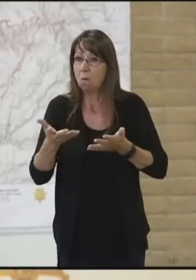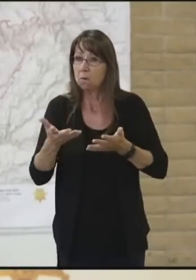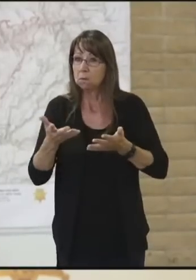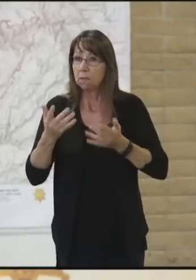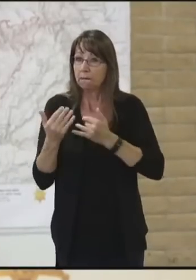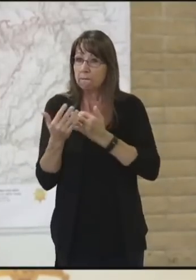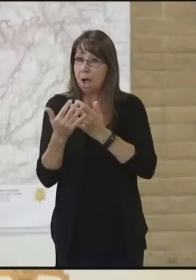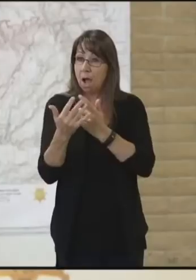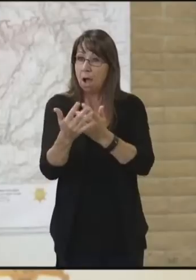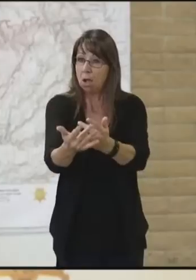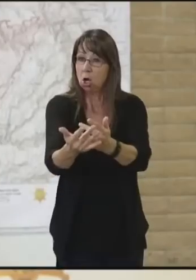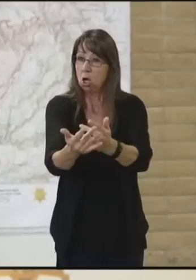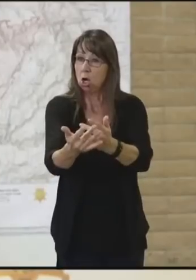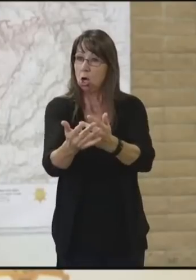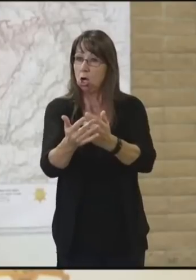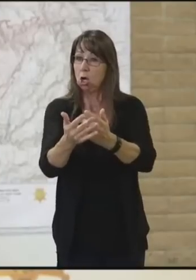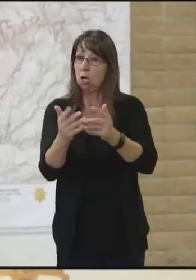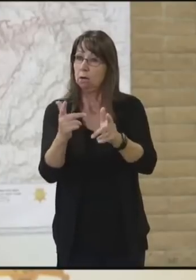Yeah,